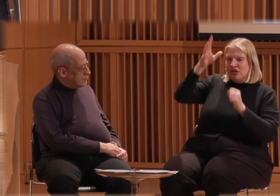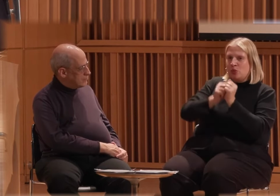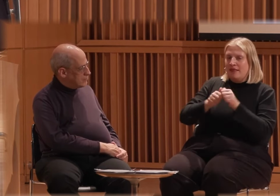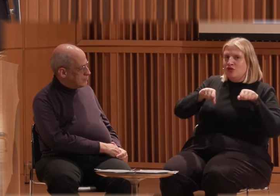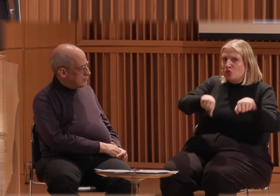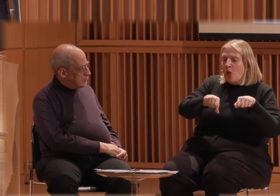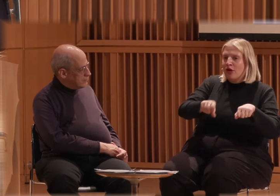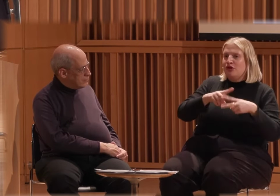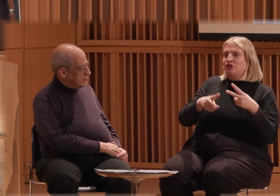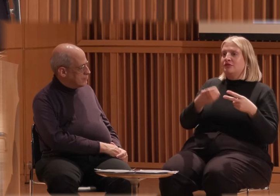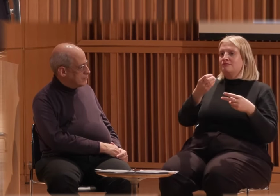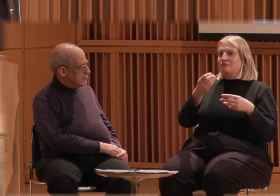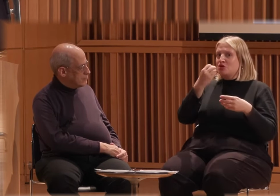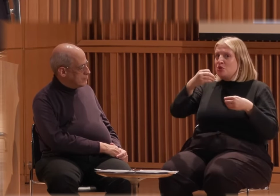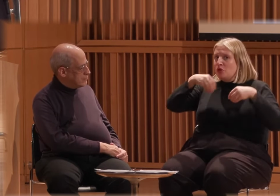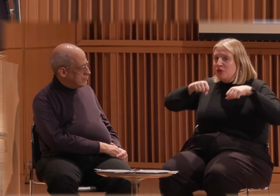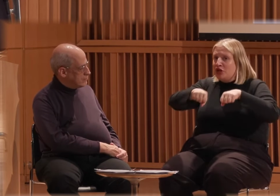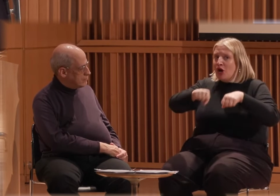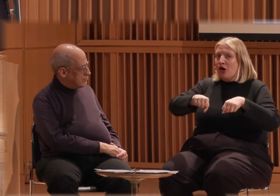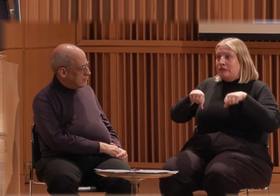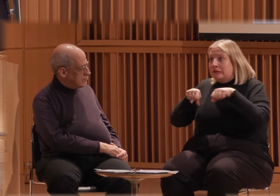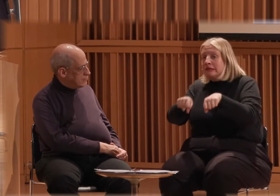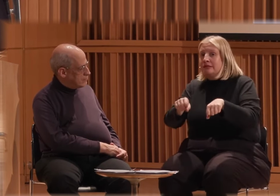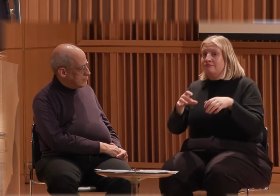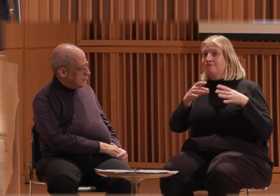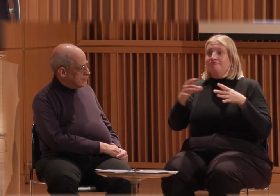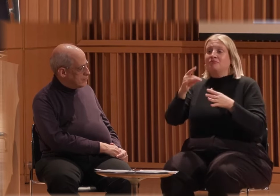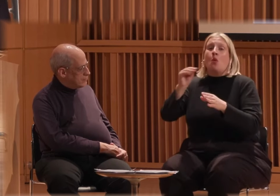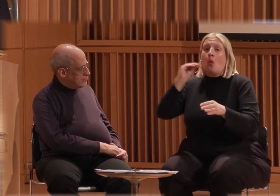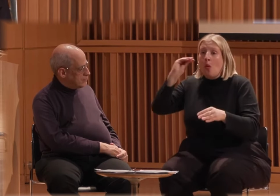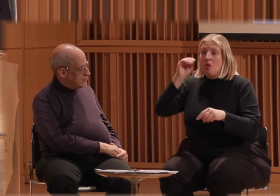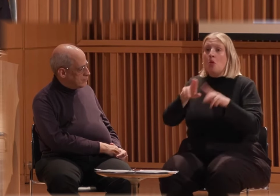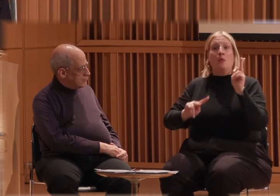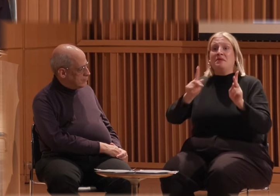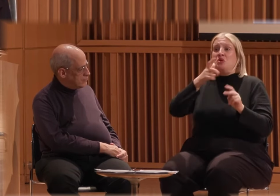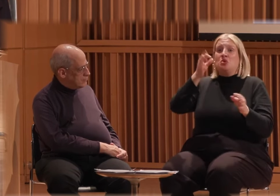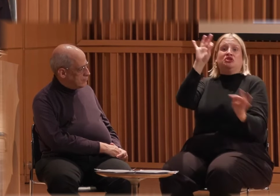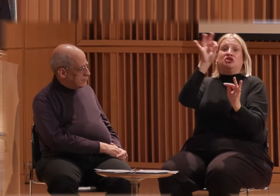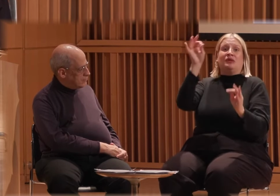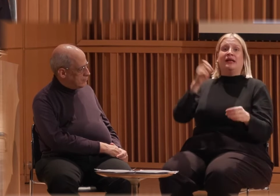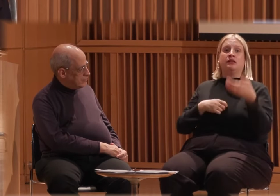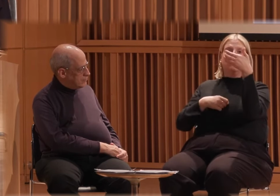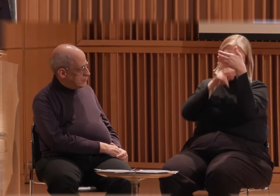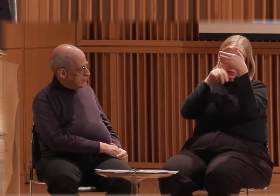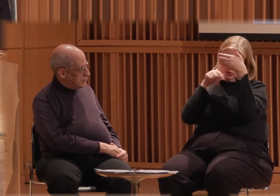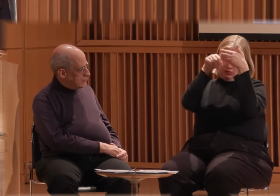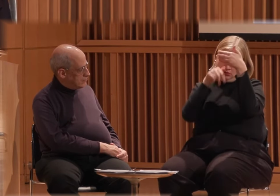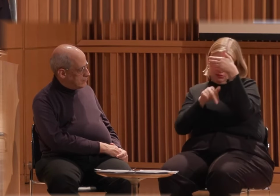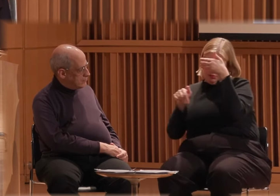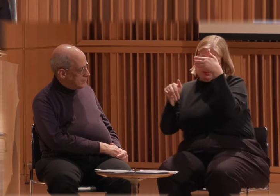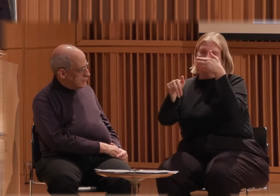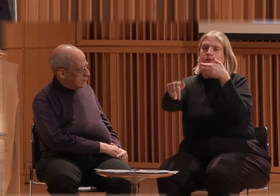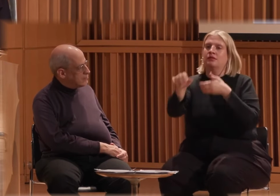taking grocery carts home, or people who are just distracted and looking at their phone as they're walking